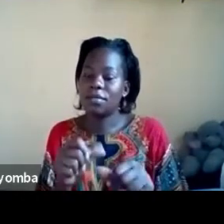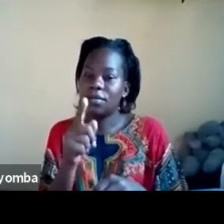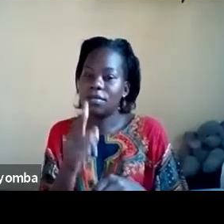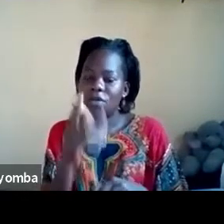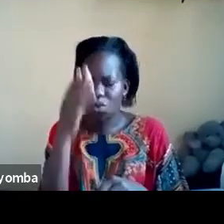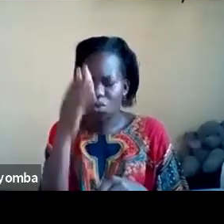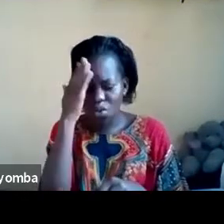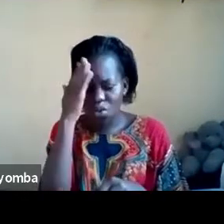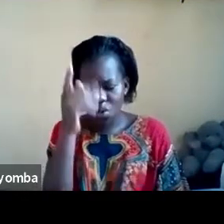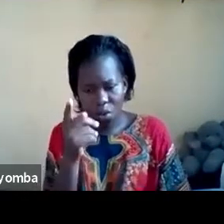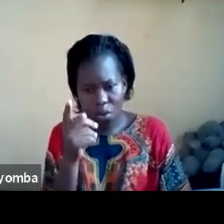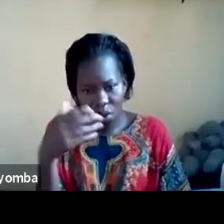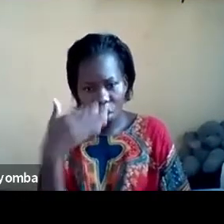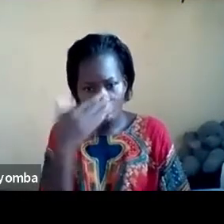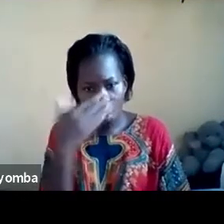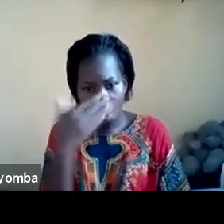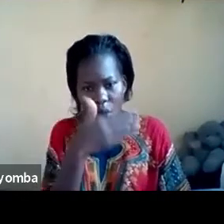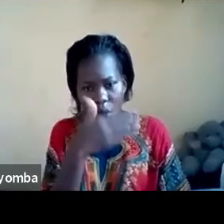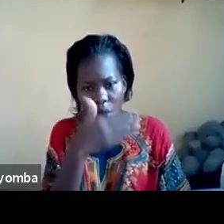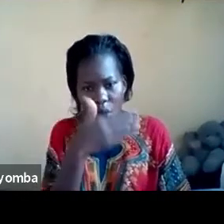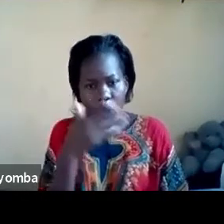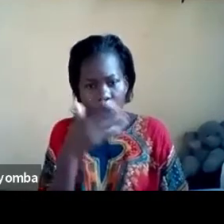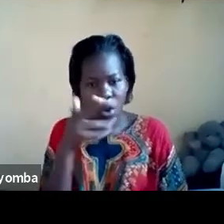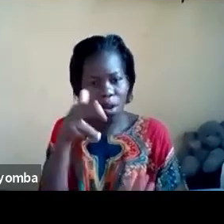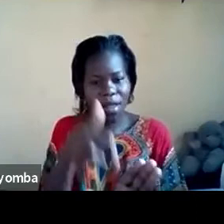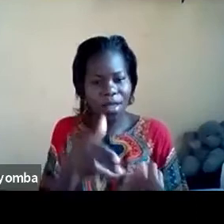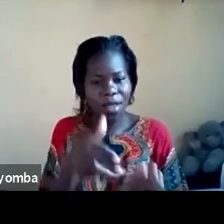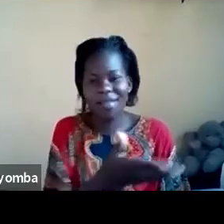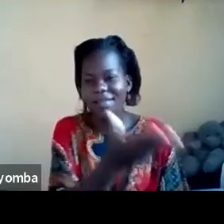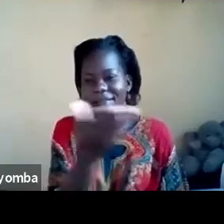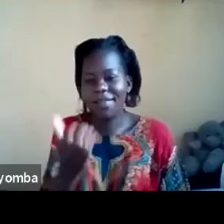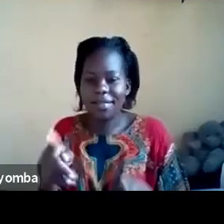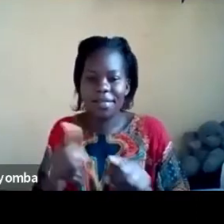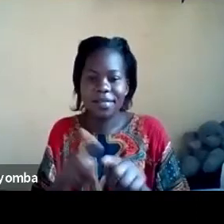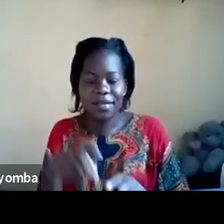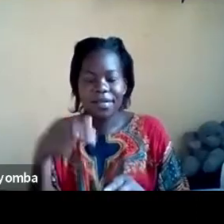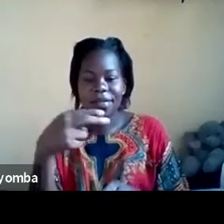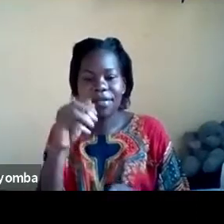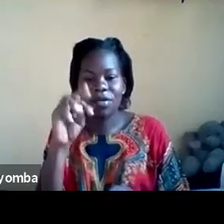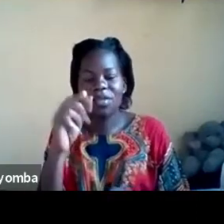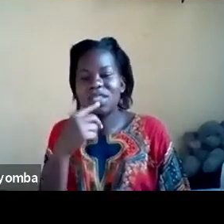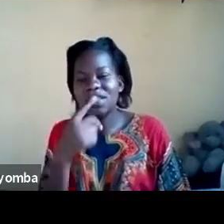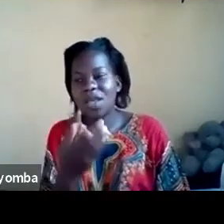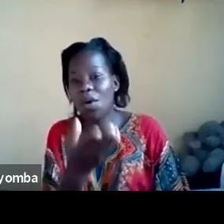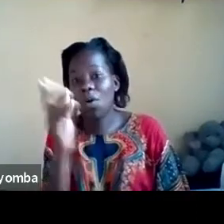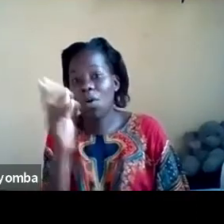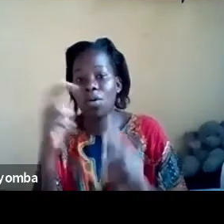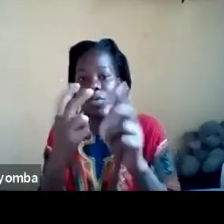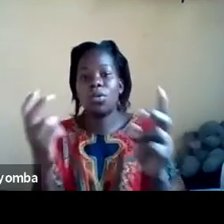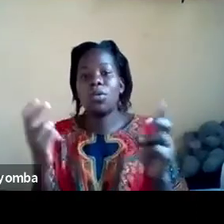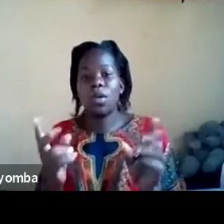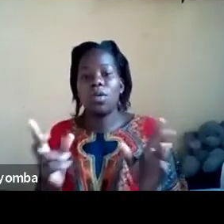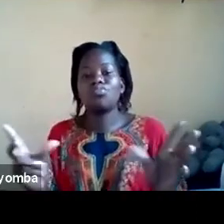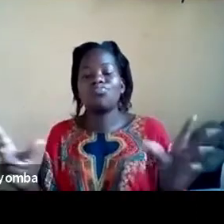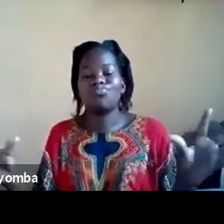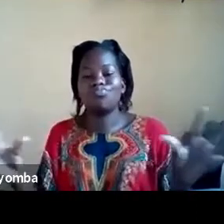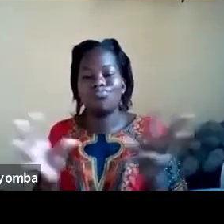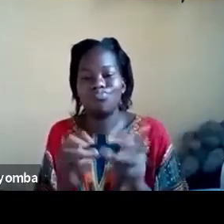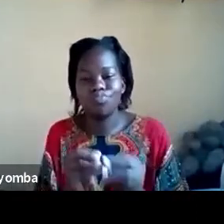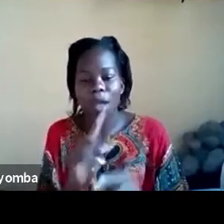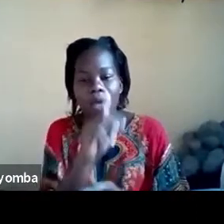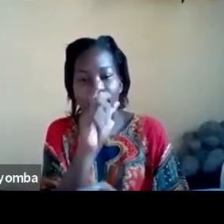oil and gas and all of these things, just like Naomi has said or Hope has said, all come back to one thing. Are you ready to do business